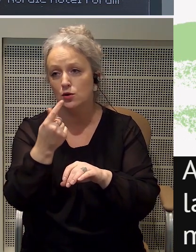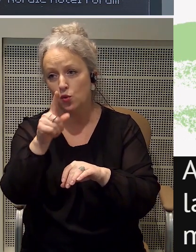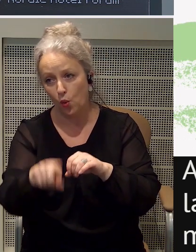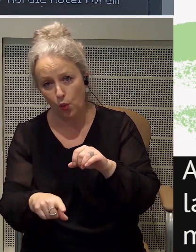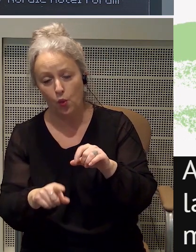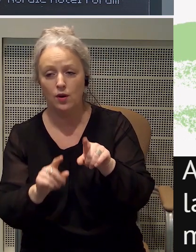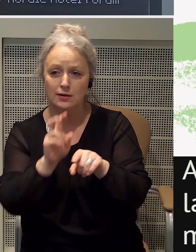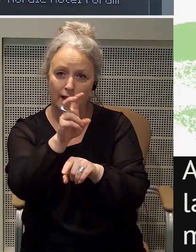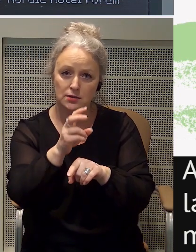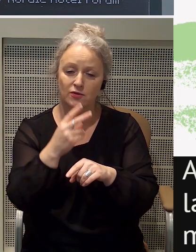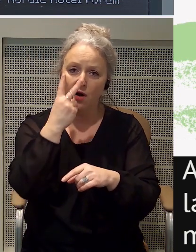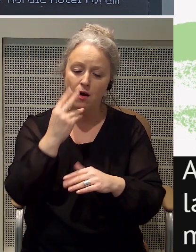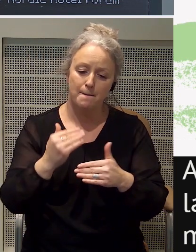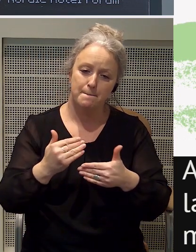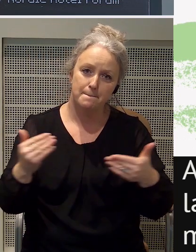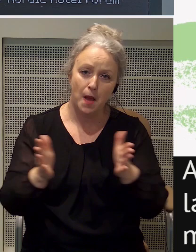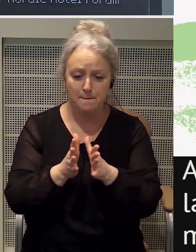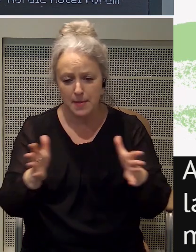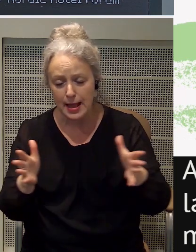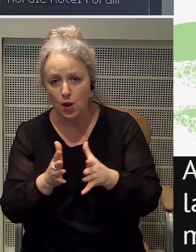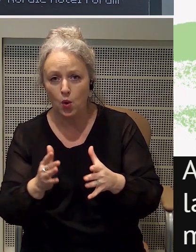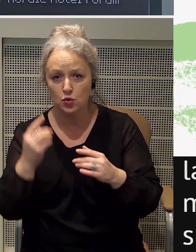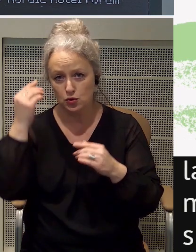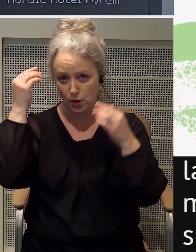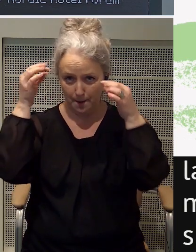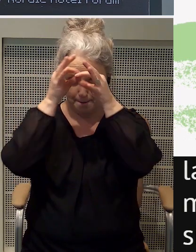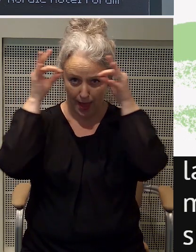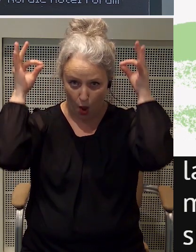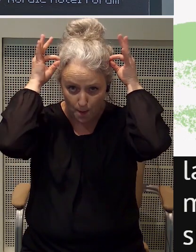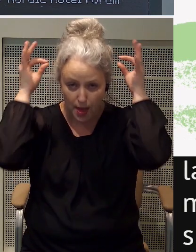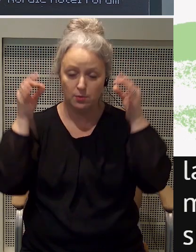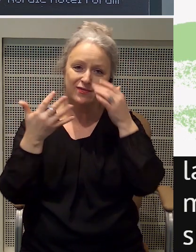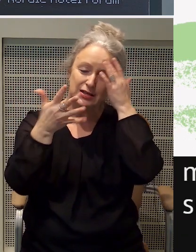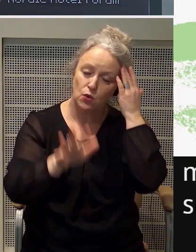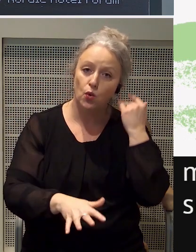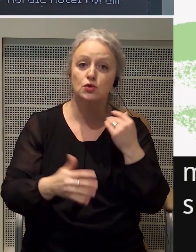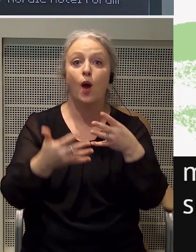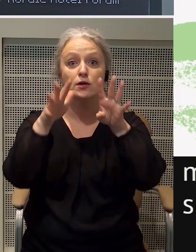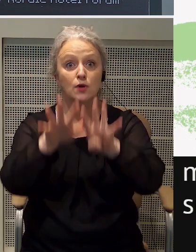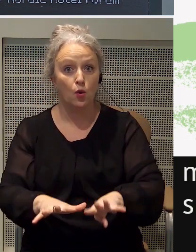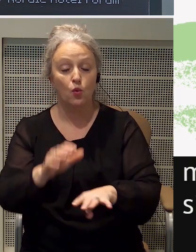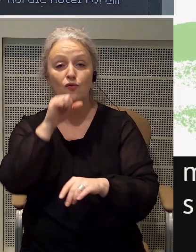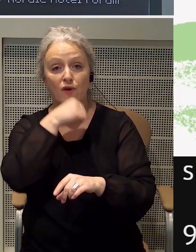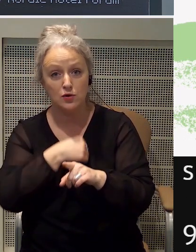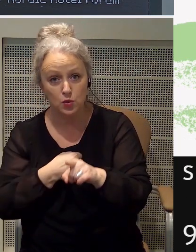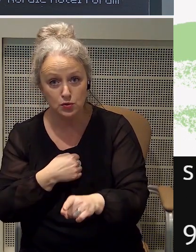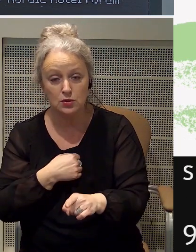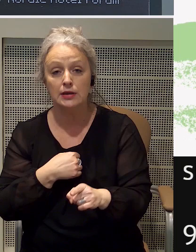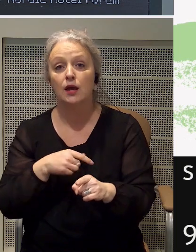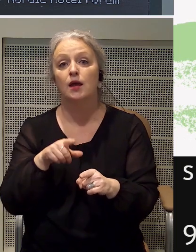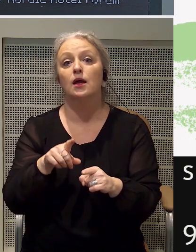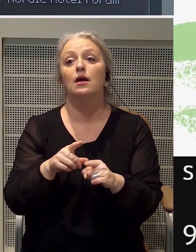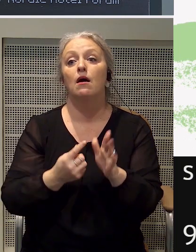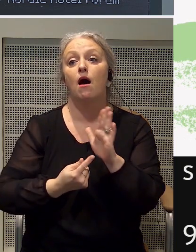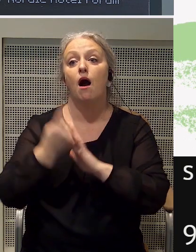their general practitioner. You can see the head size, 1.5 months